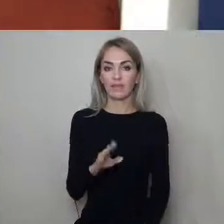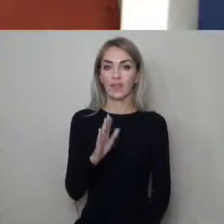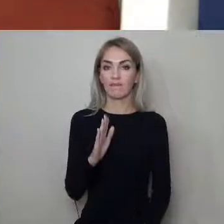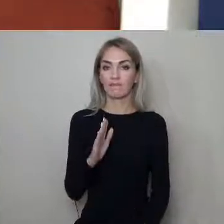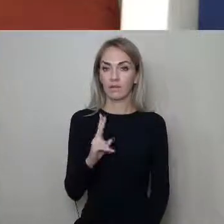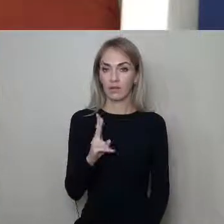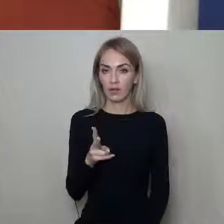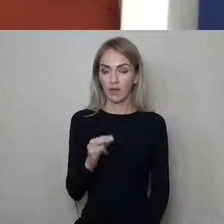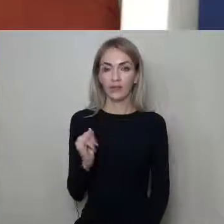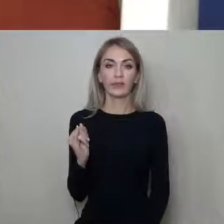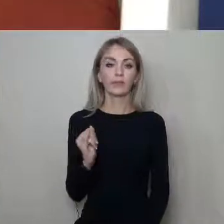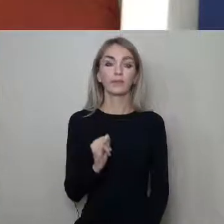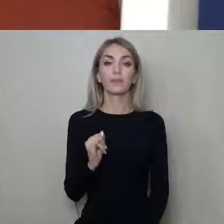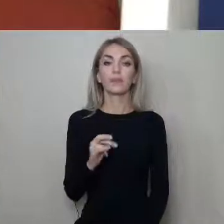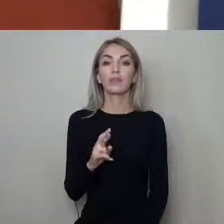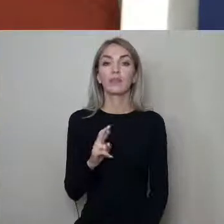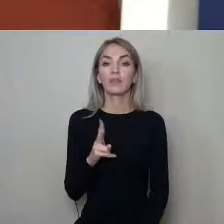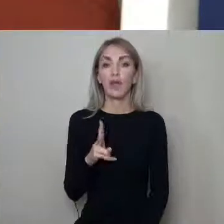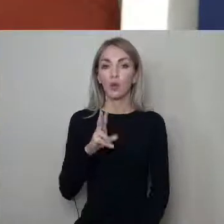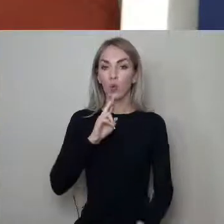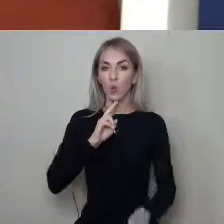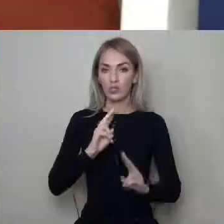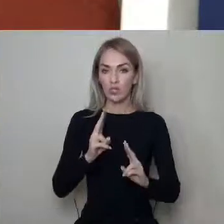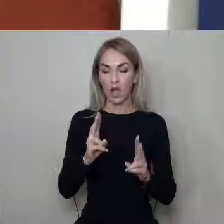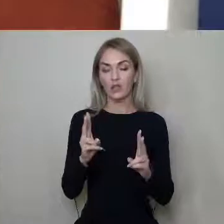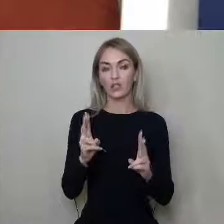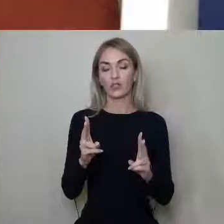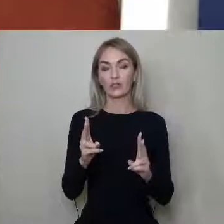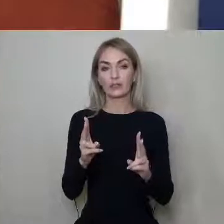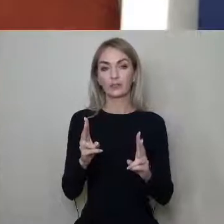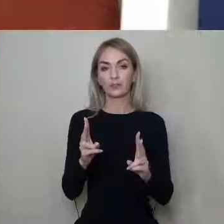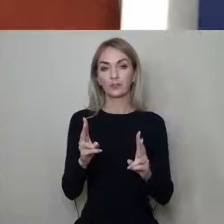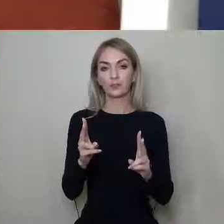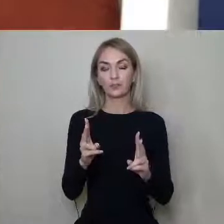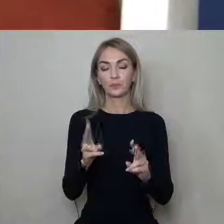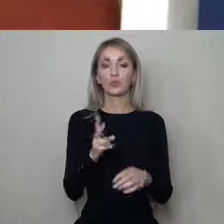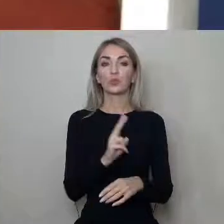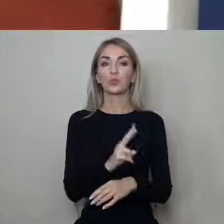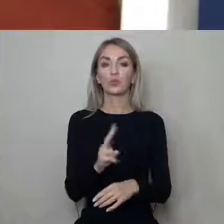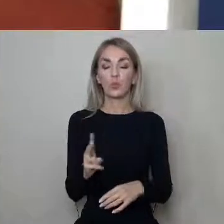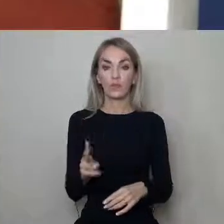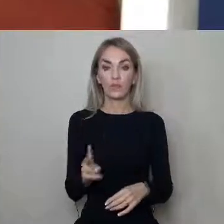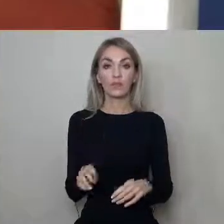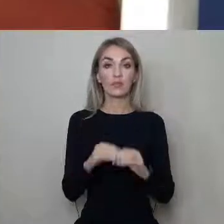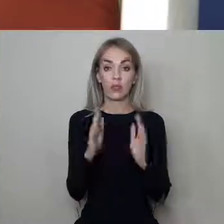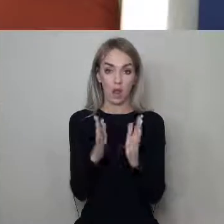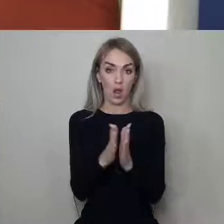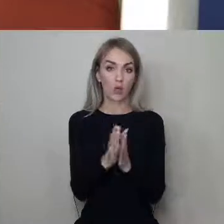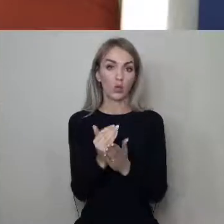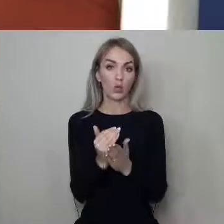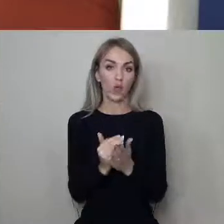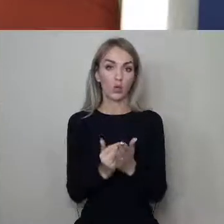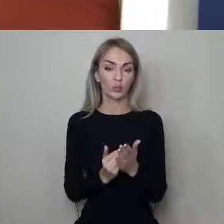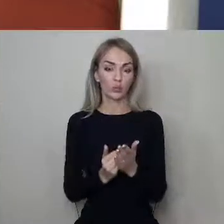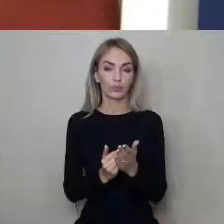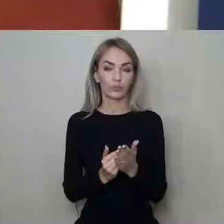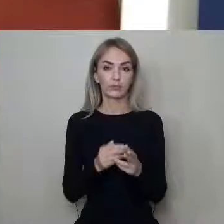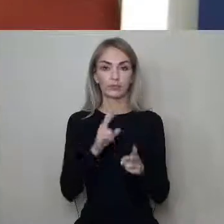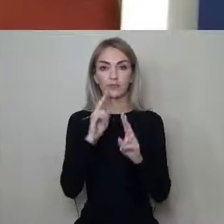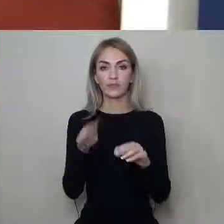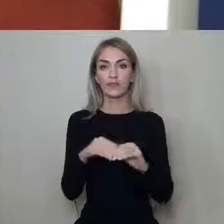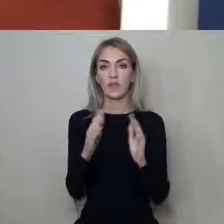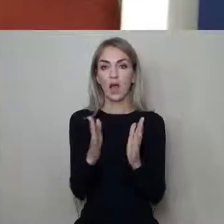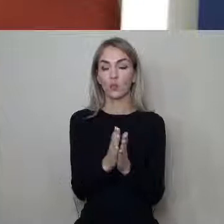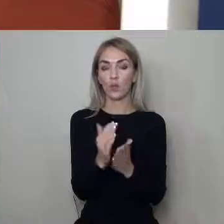establishing territorial election commissions is outside the election process. So how can you